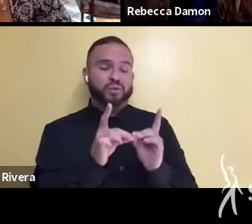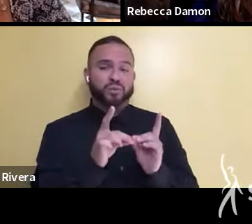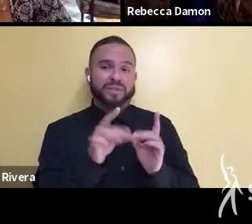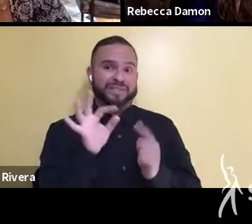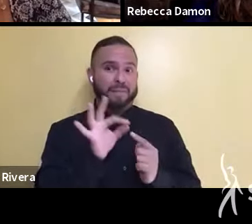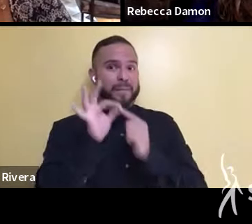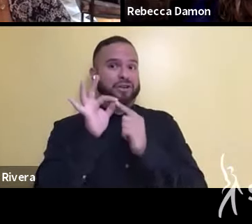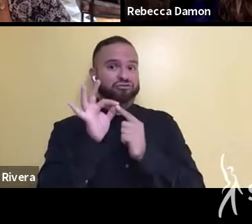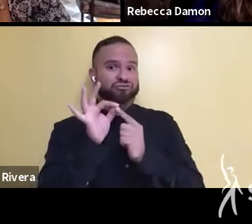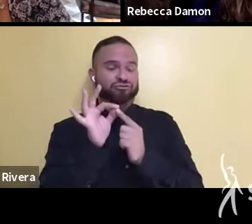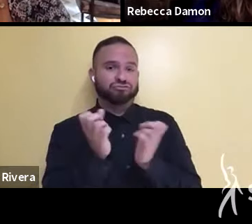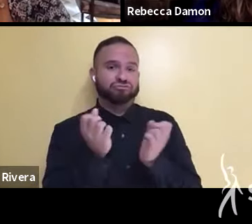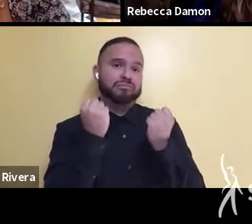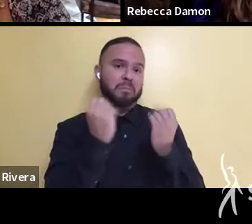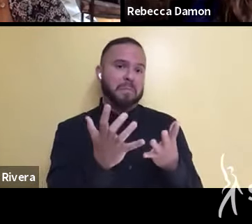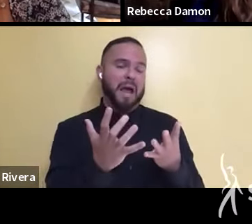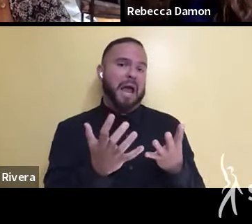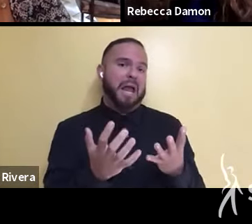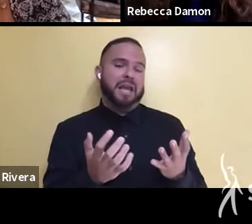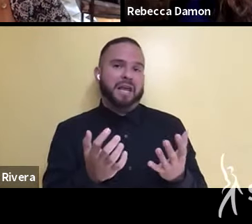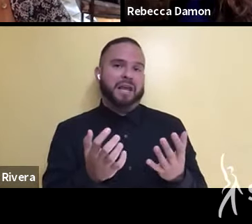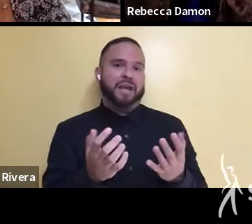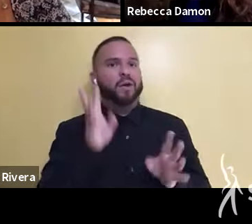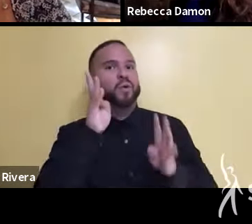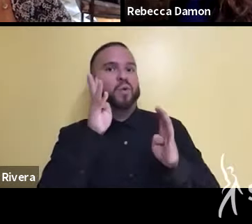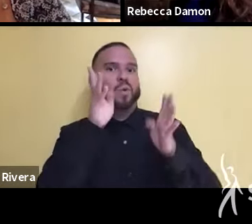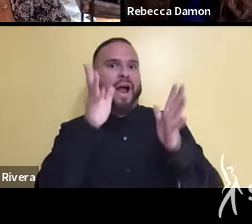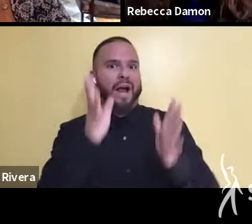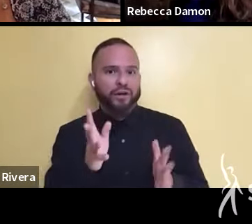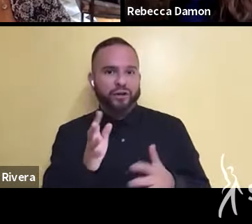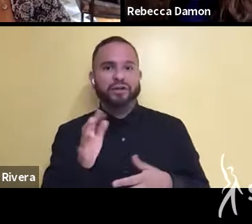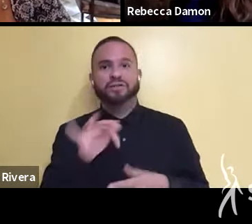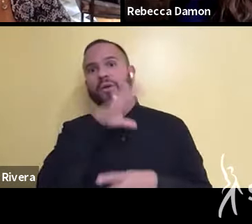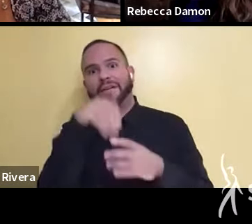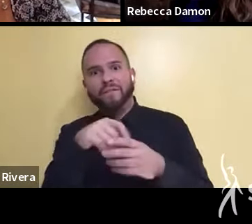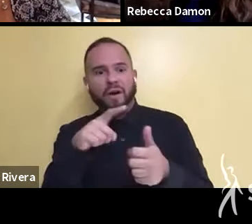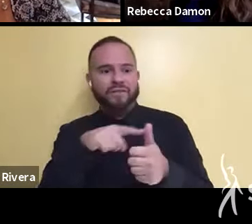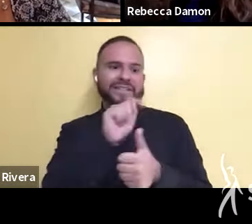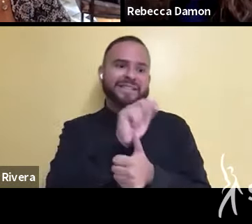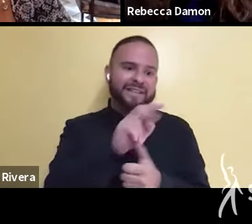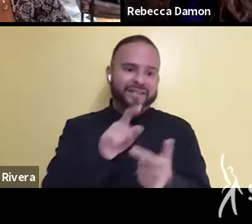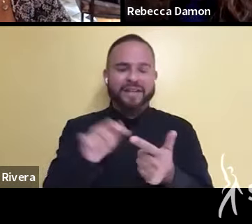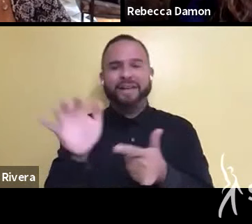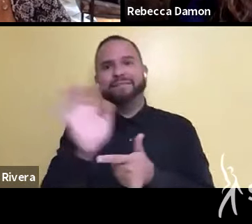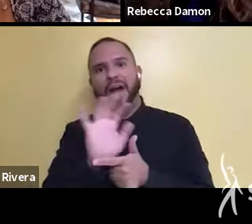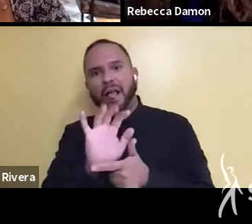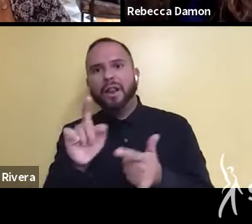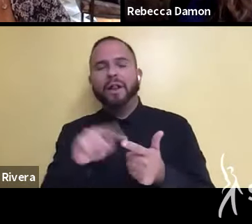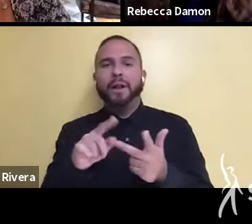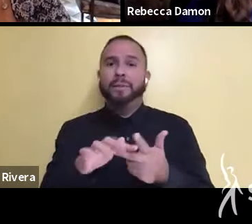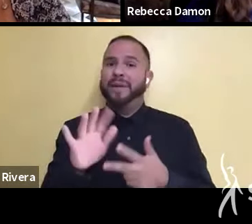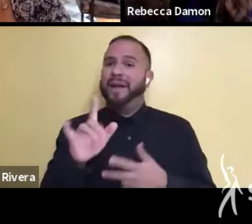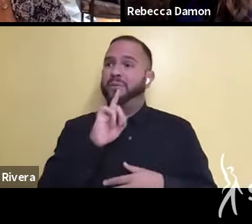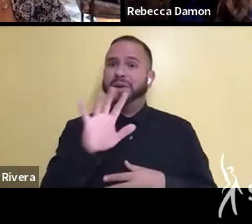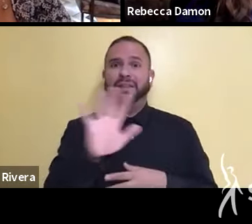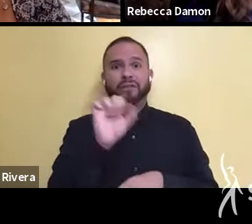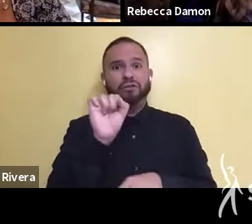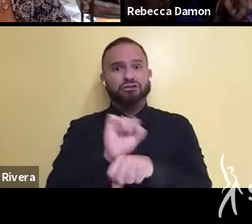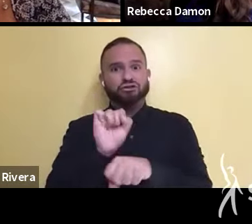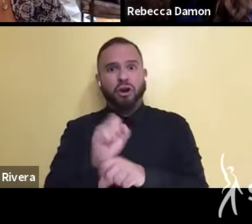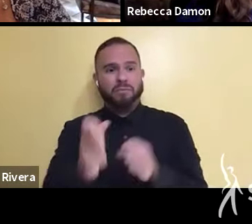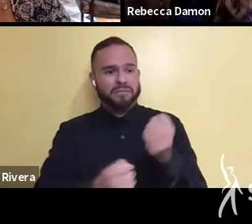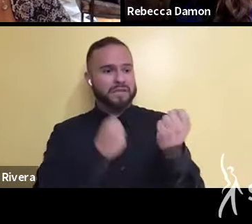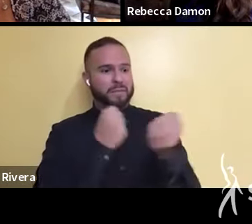lot of creators in my district, or people who are in the film and television industry, whose jobs are supported by the creative